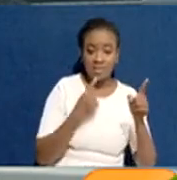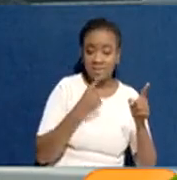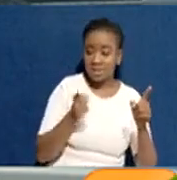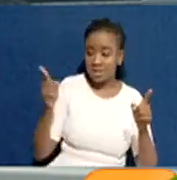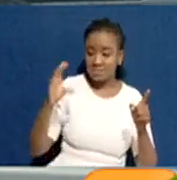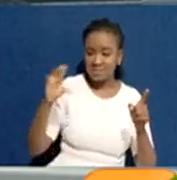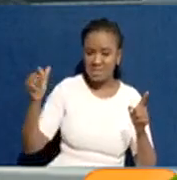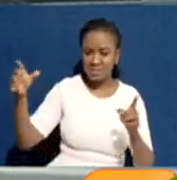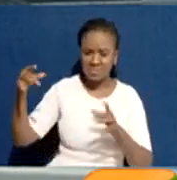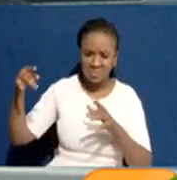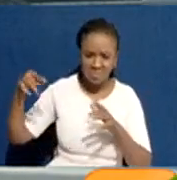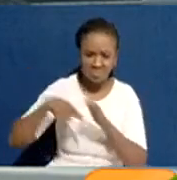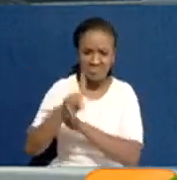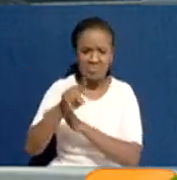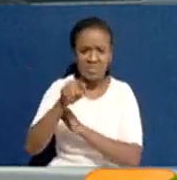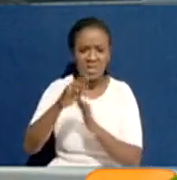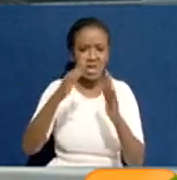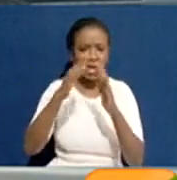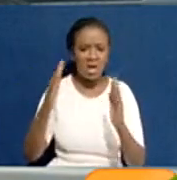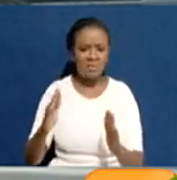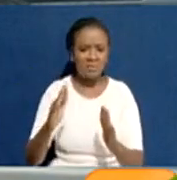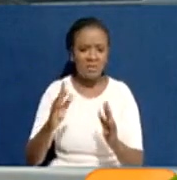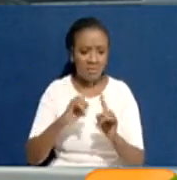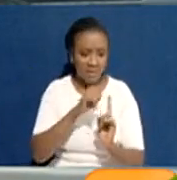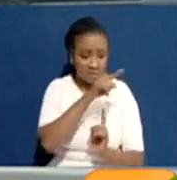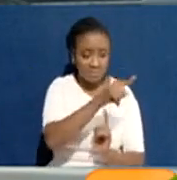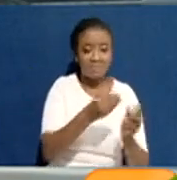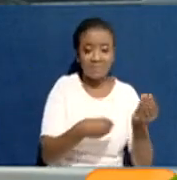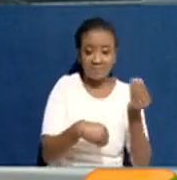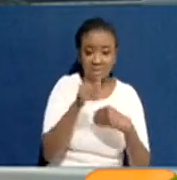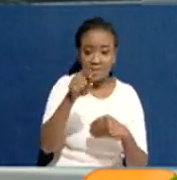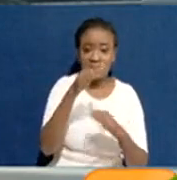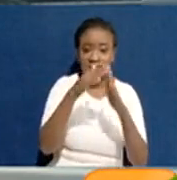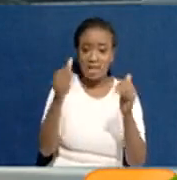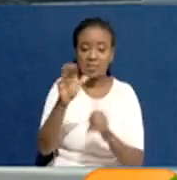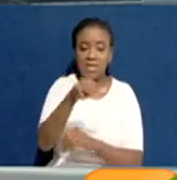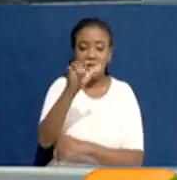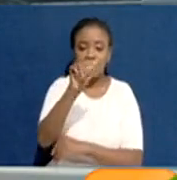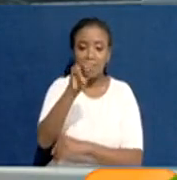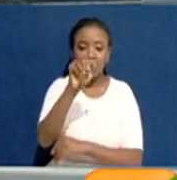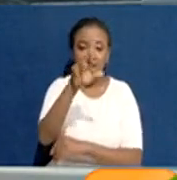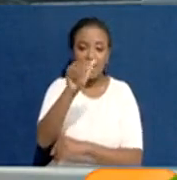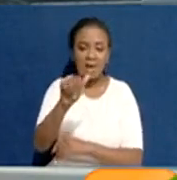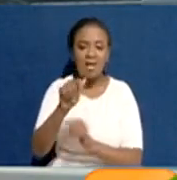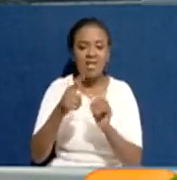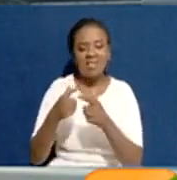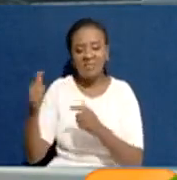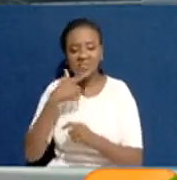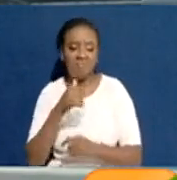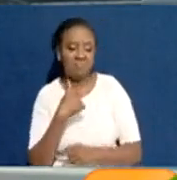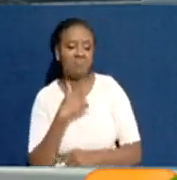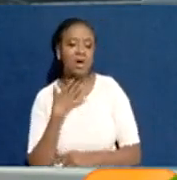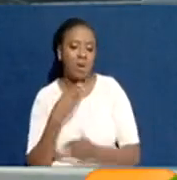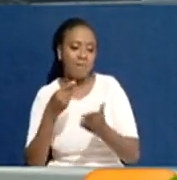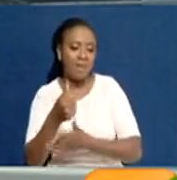forcefully occupying the house he is selling at Amara Ridge after expressing interest in the property. The MP says